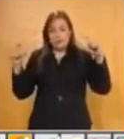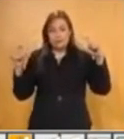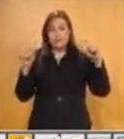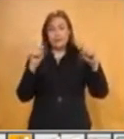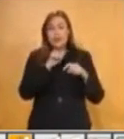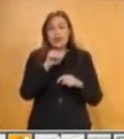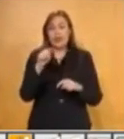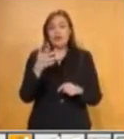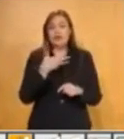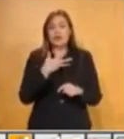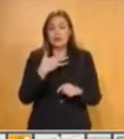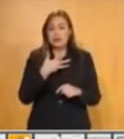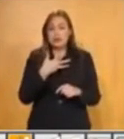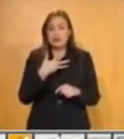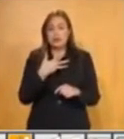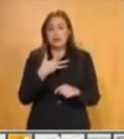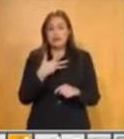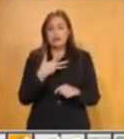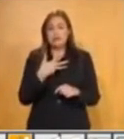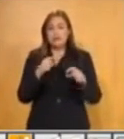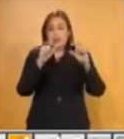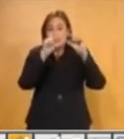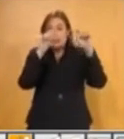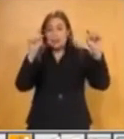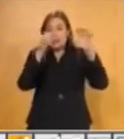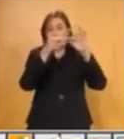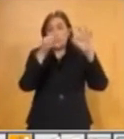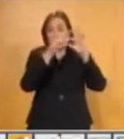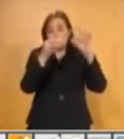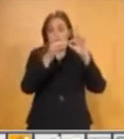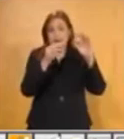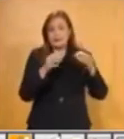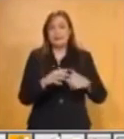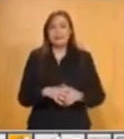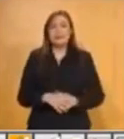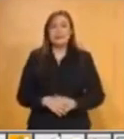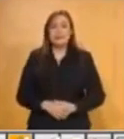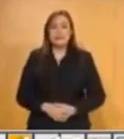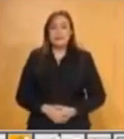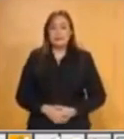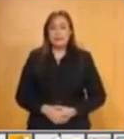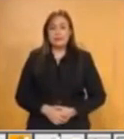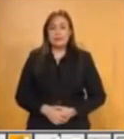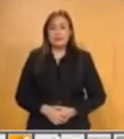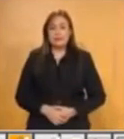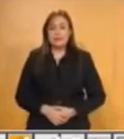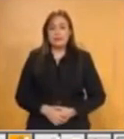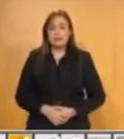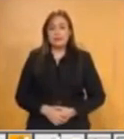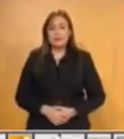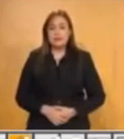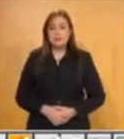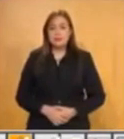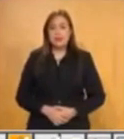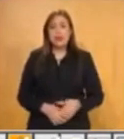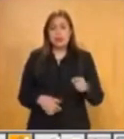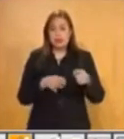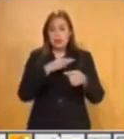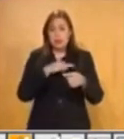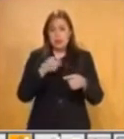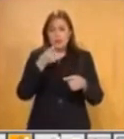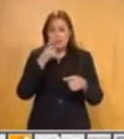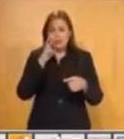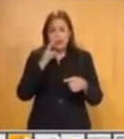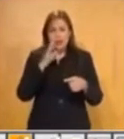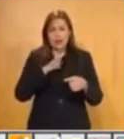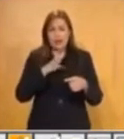have captions. In the first one, it says, there is a wallet lying in the ground. And you can see a wallet